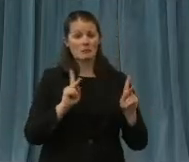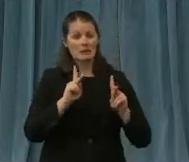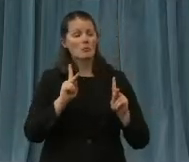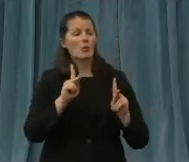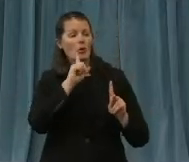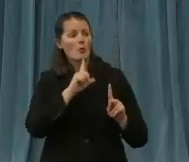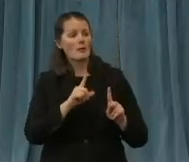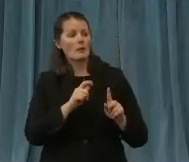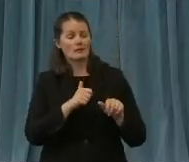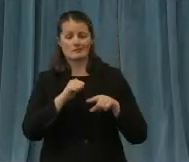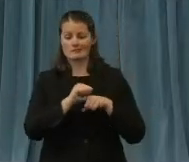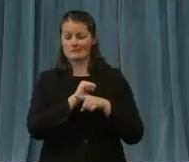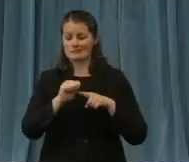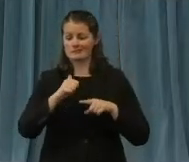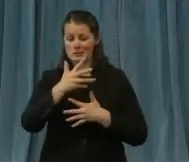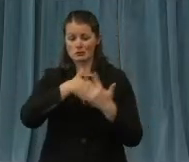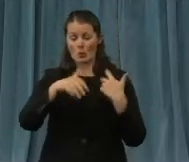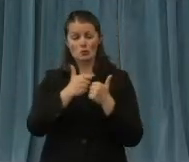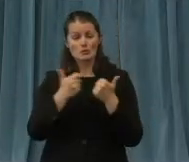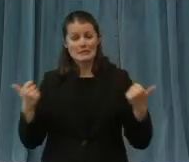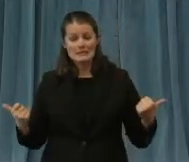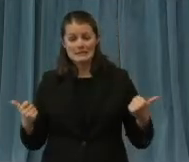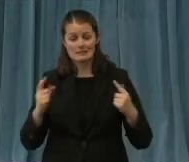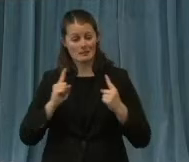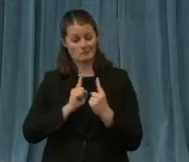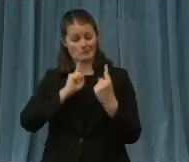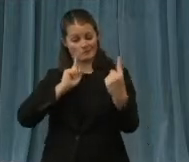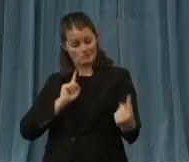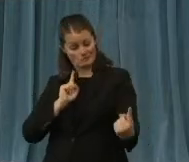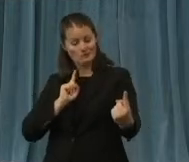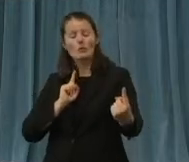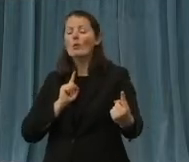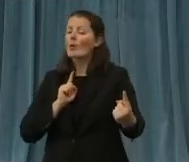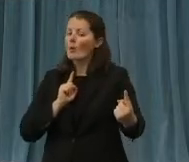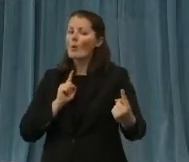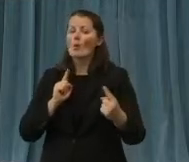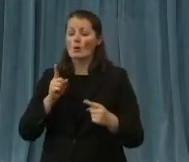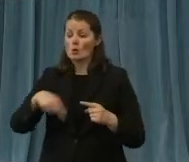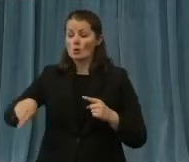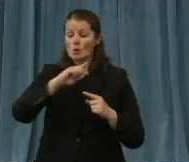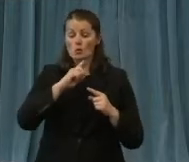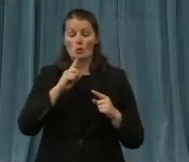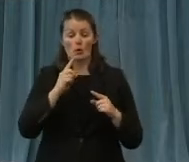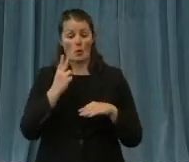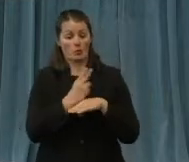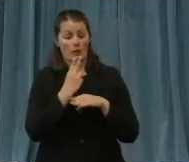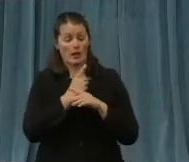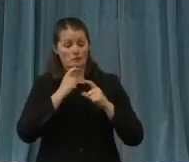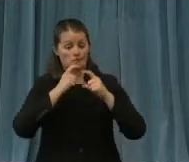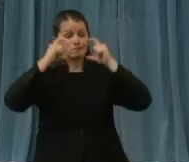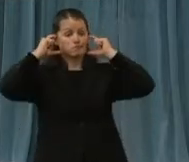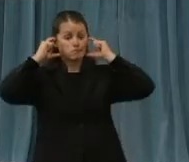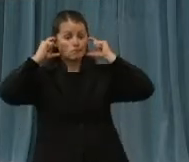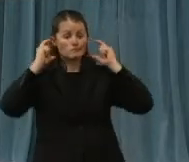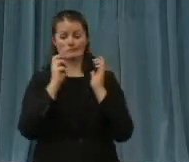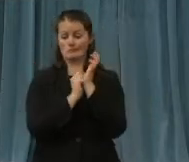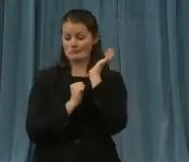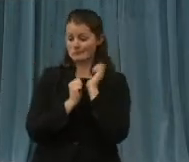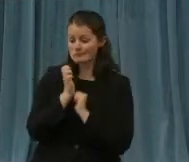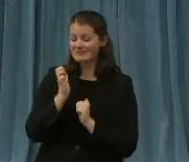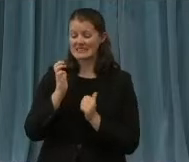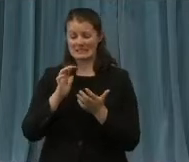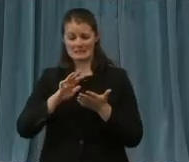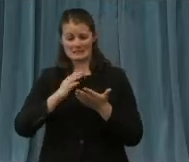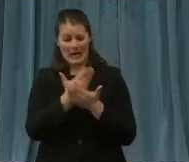job with hygiene and wearing face coverings, and hopefully that'll continue and we'll be able to move through these phases one right after the